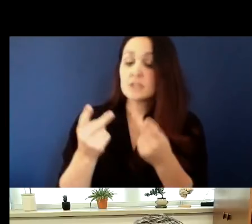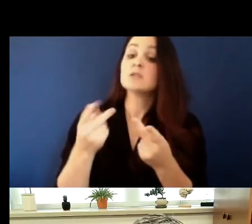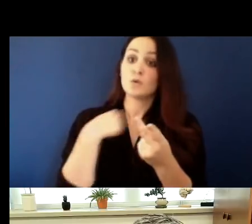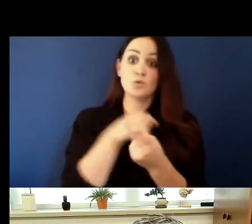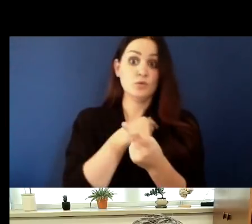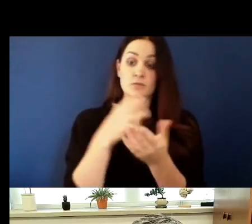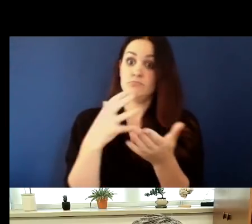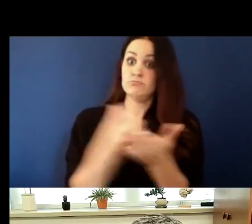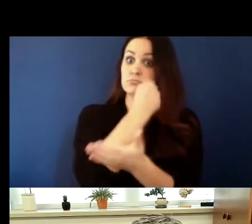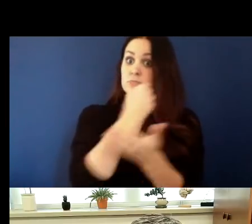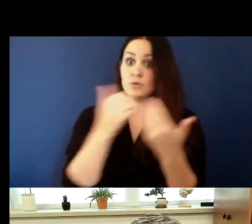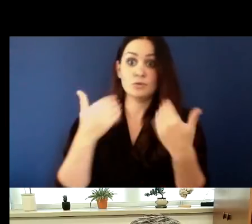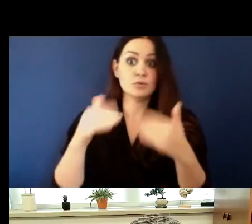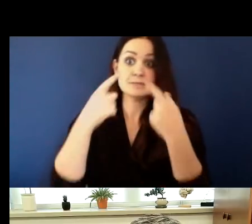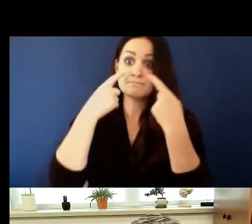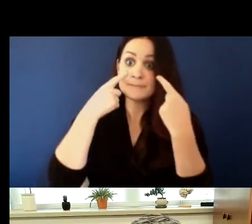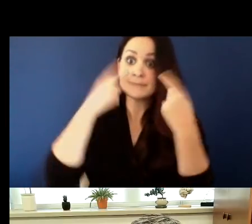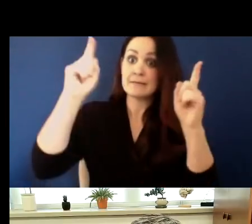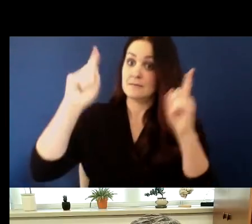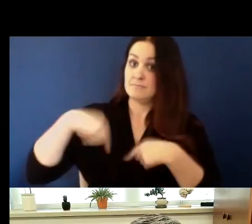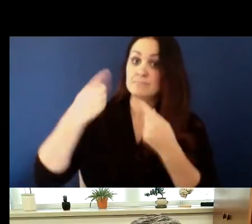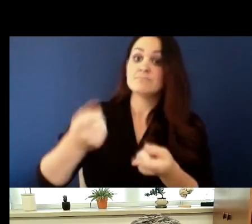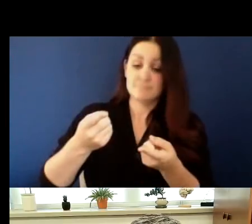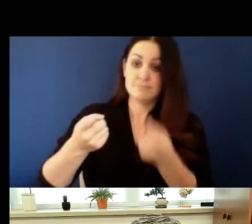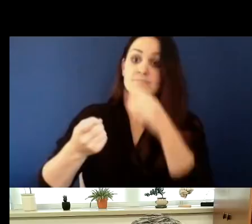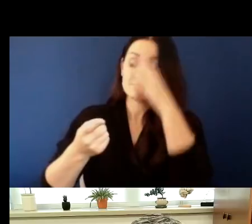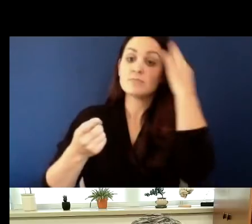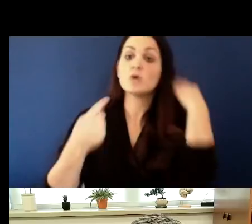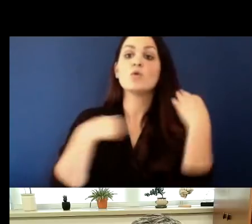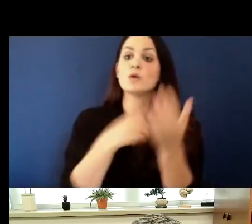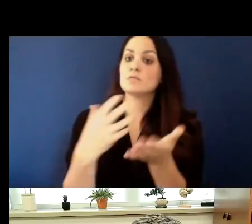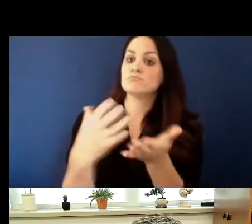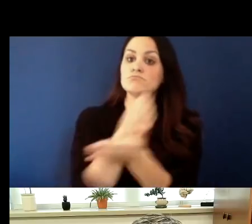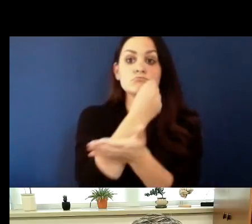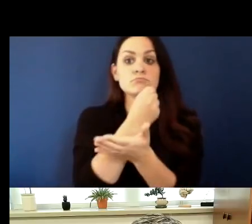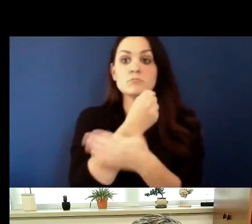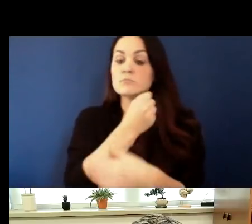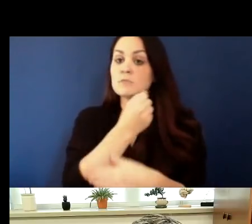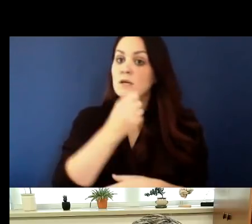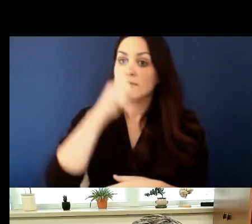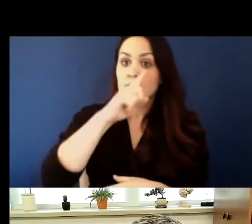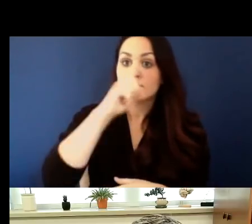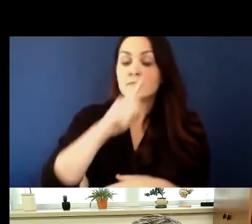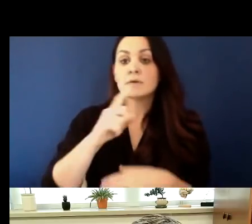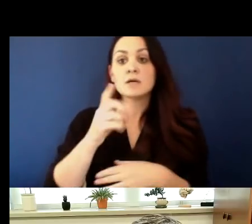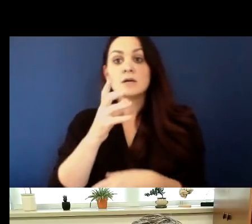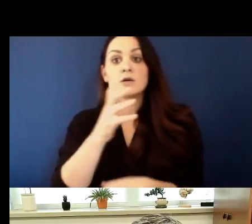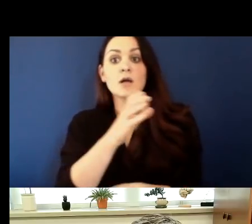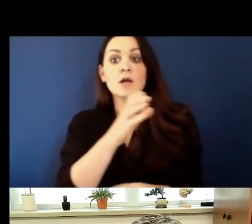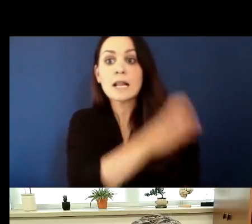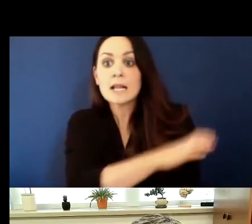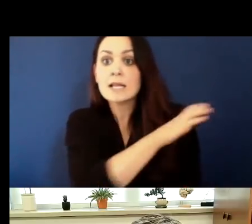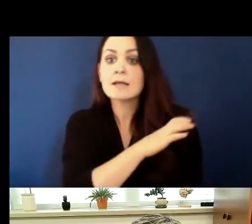middle of this pandemic. We're recommending that we maximize use of virtual clinics, all virtual providers,